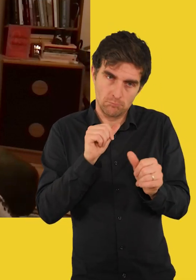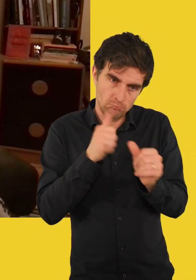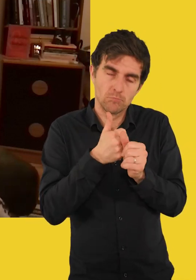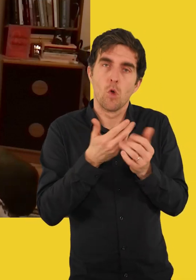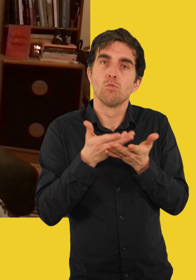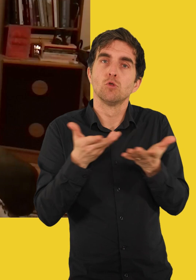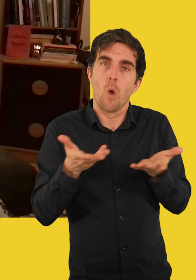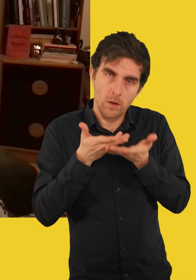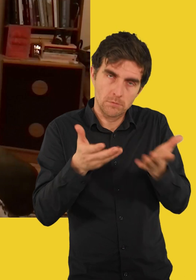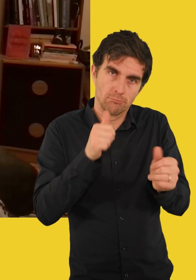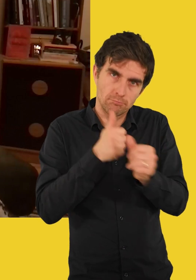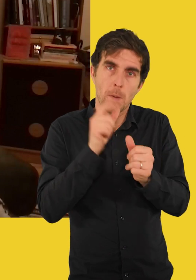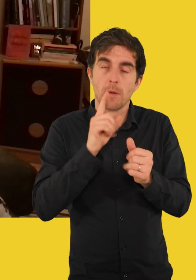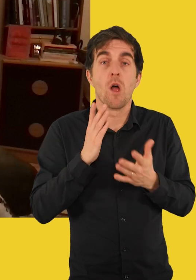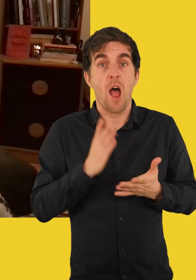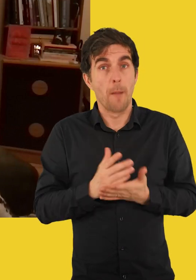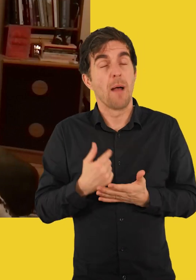people.